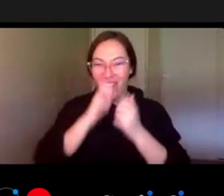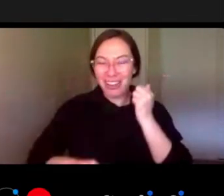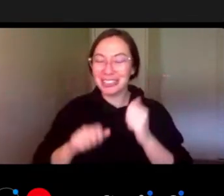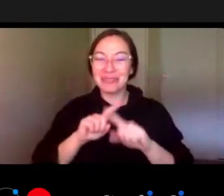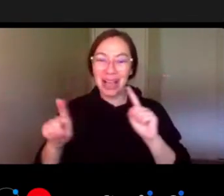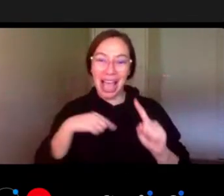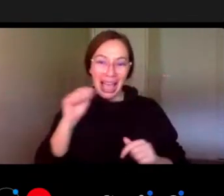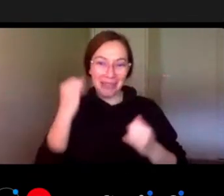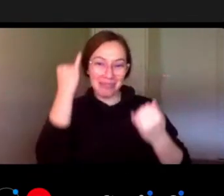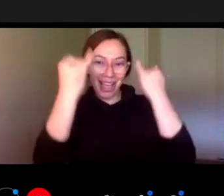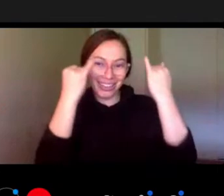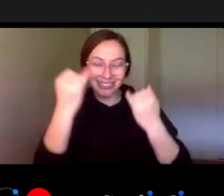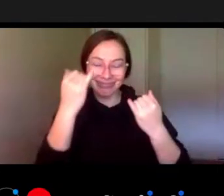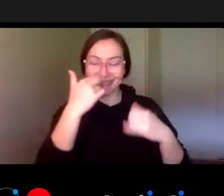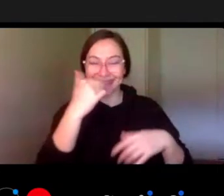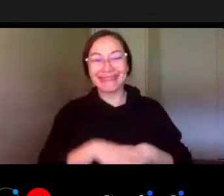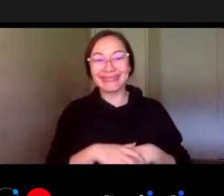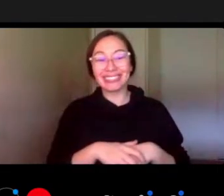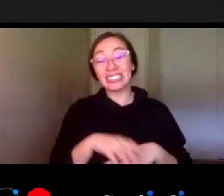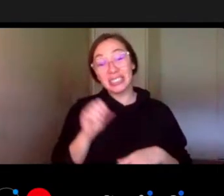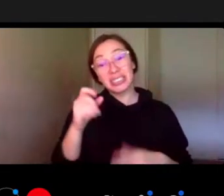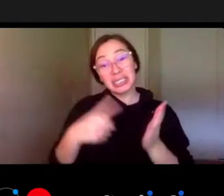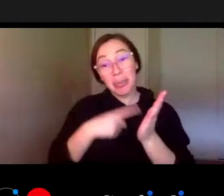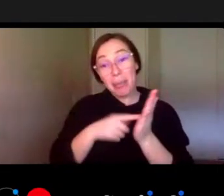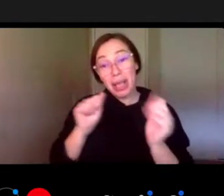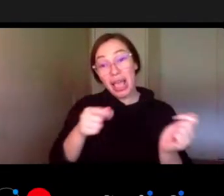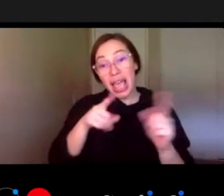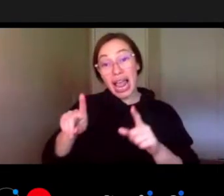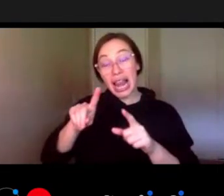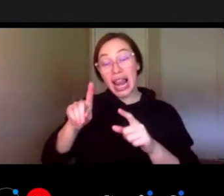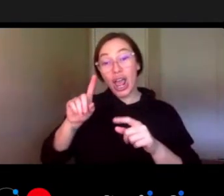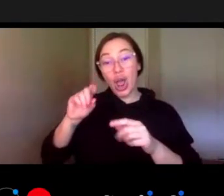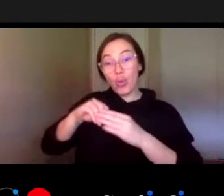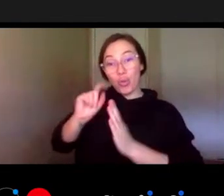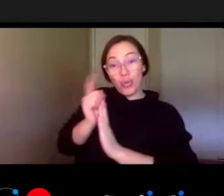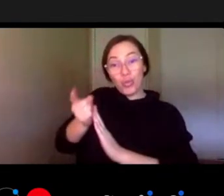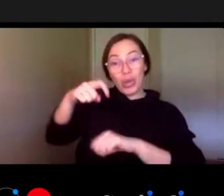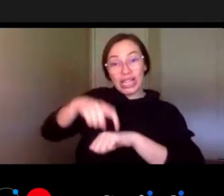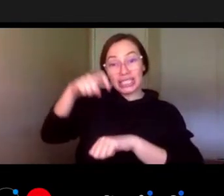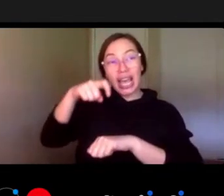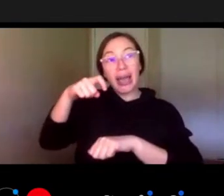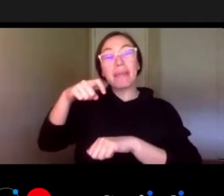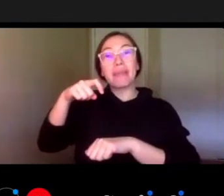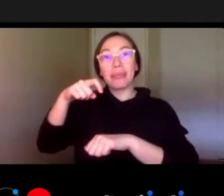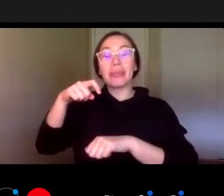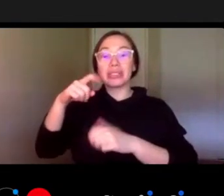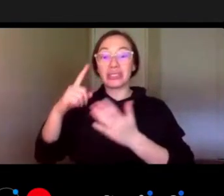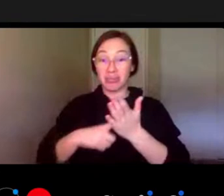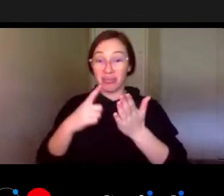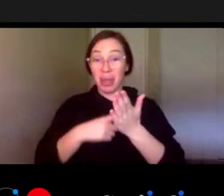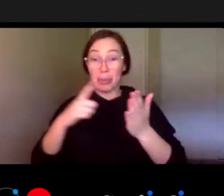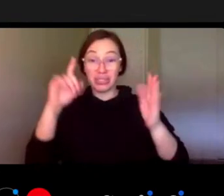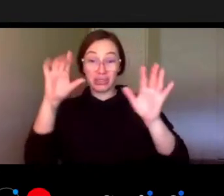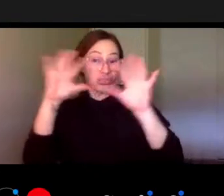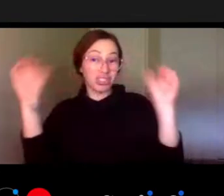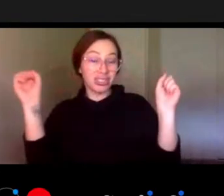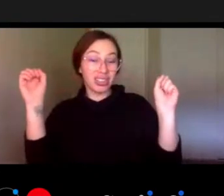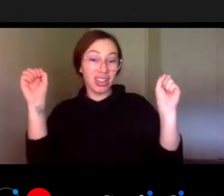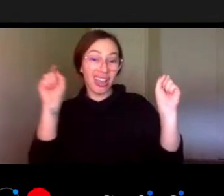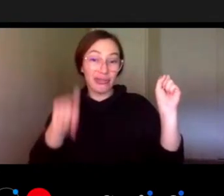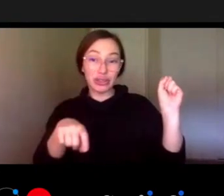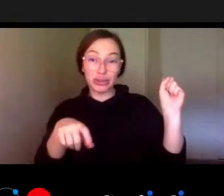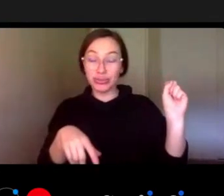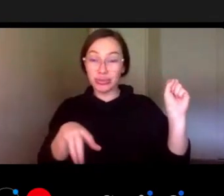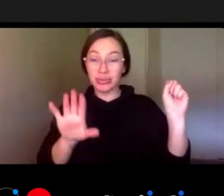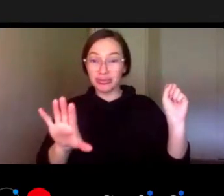That's a great side conversation. Sometimes you have to do it in real time. You know, sometimes the president may have to say, let's